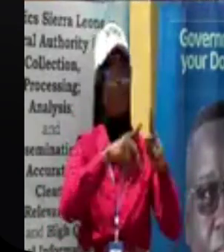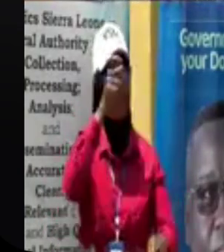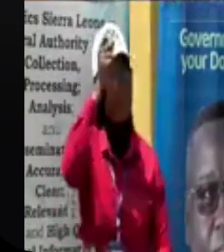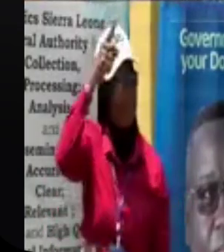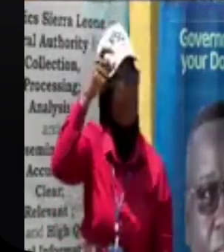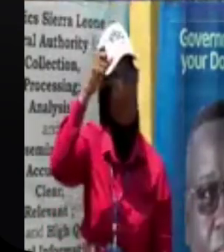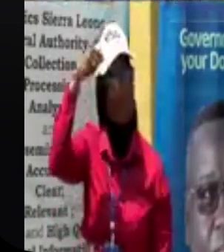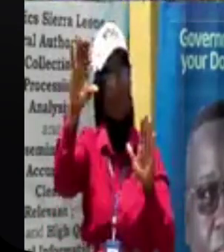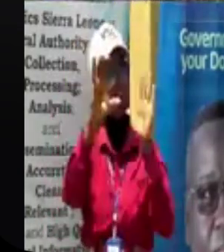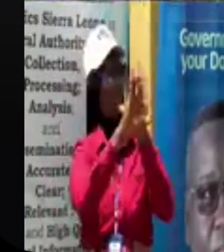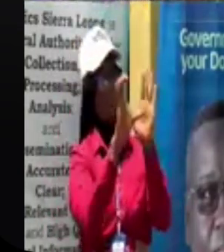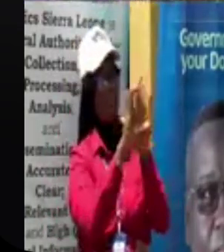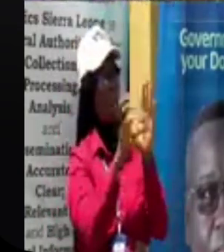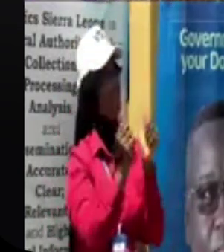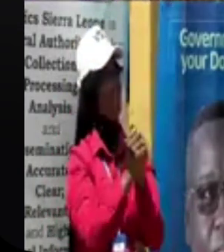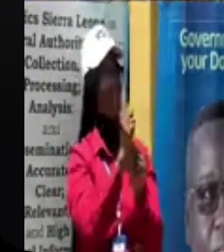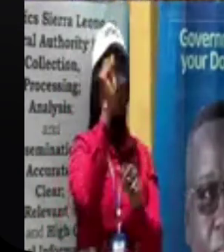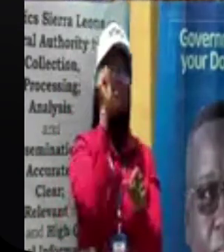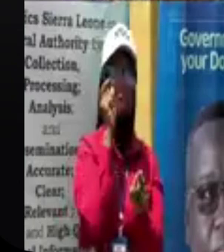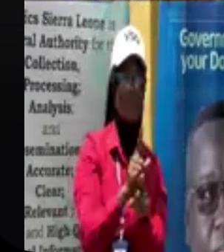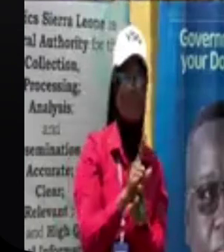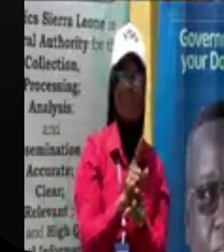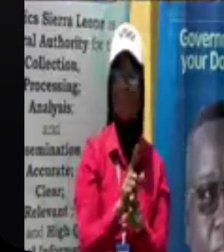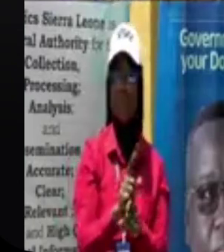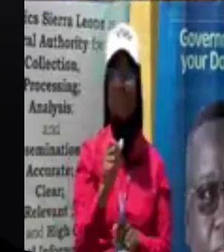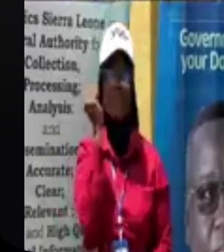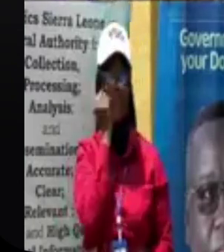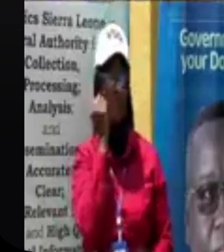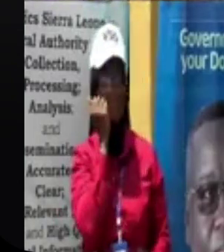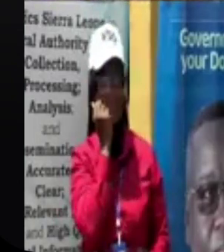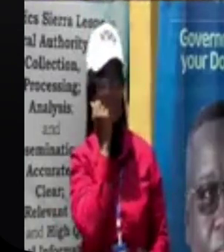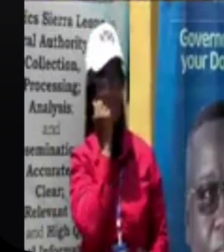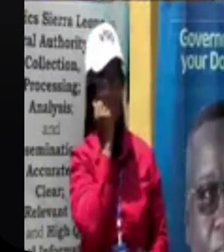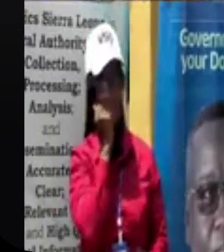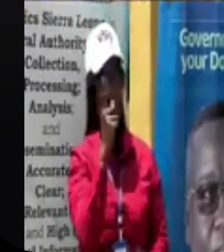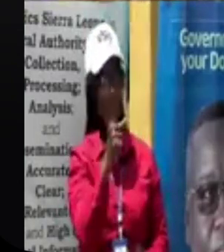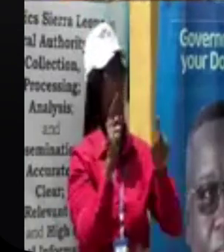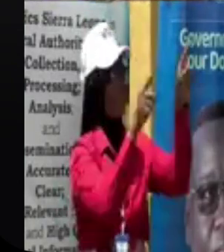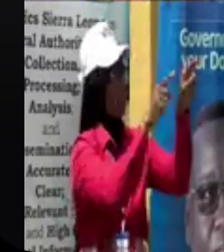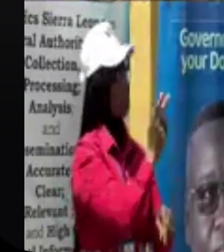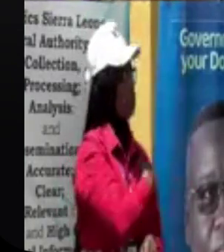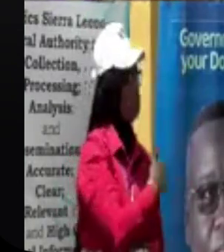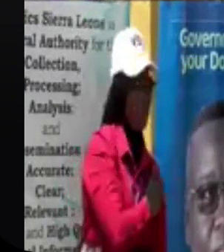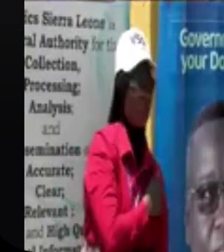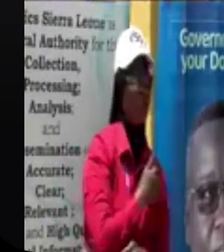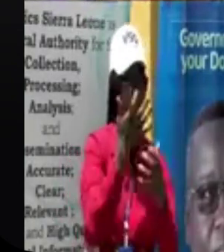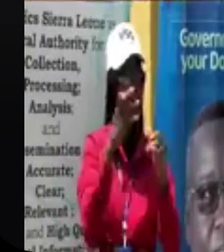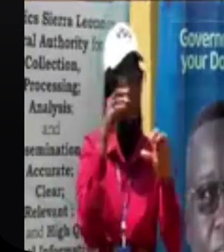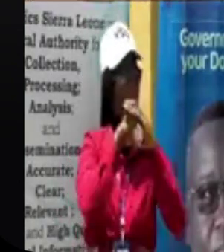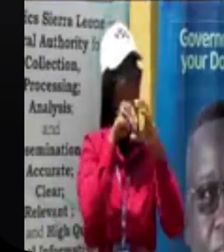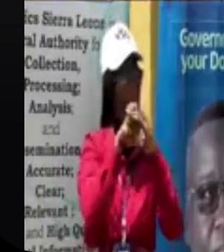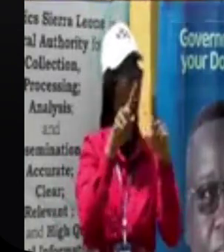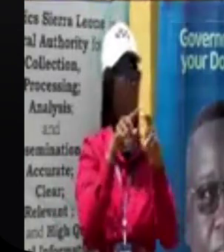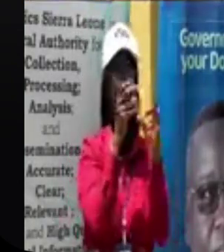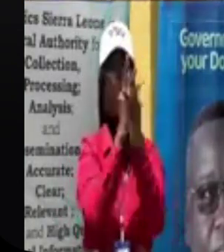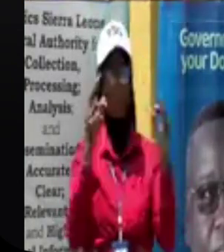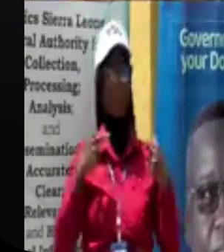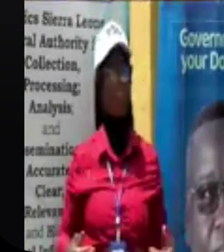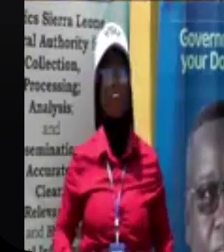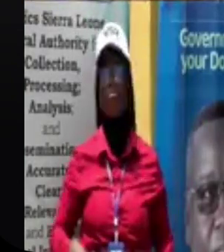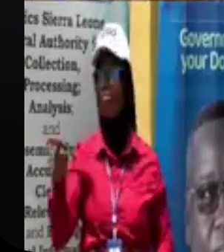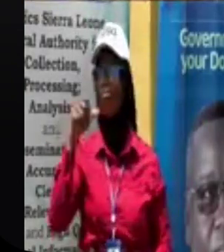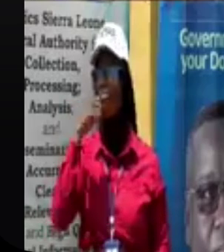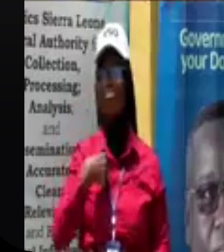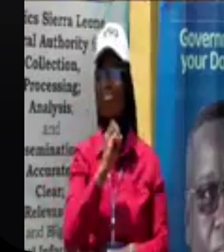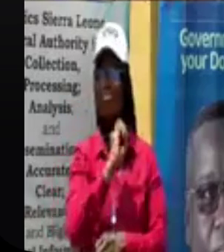Because for example, one with sister, when an albino, what they call juice, he go to the hospital, he say one get access to the free health care, they say not get